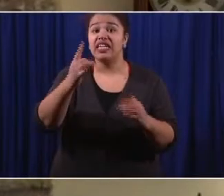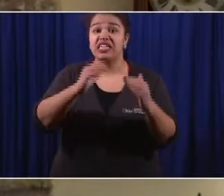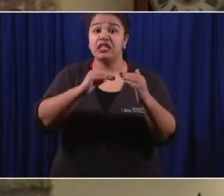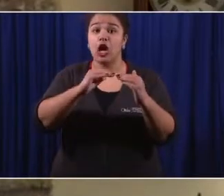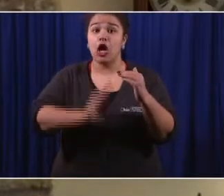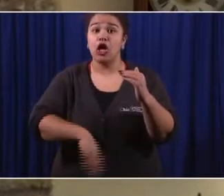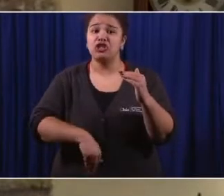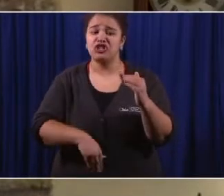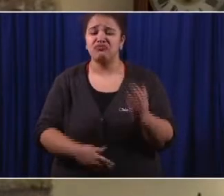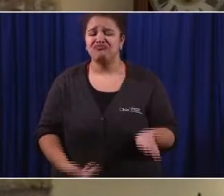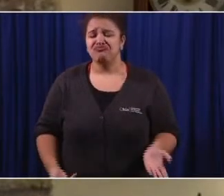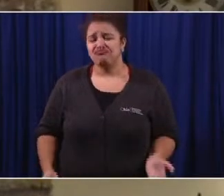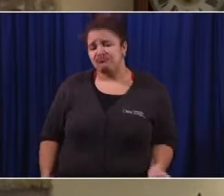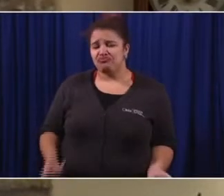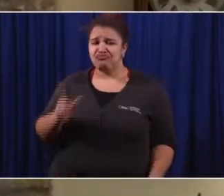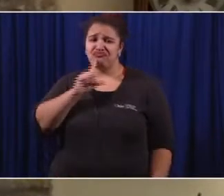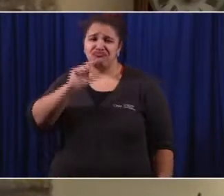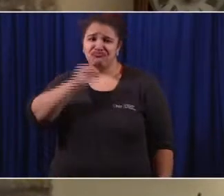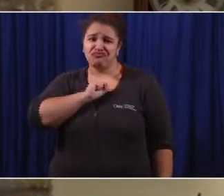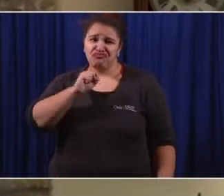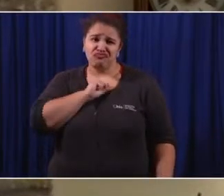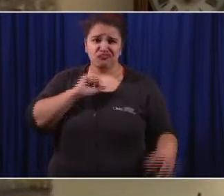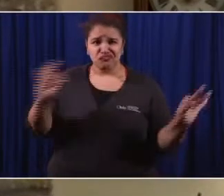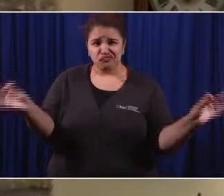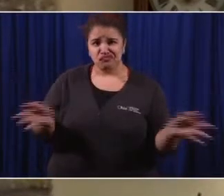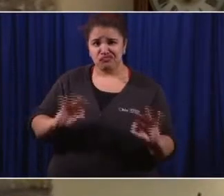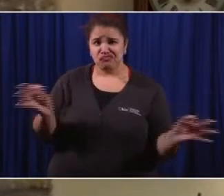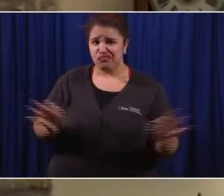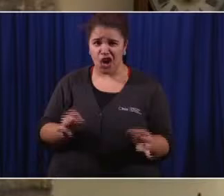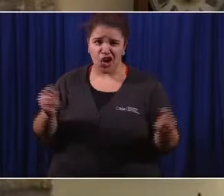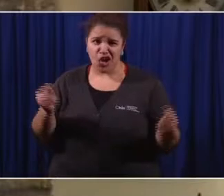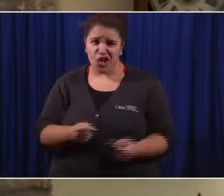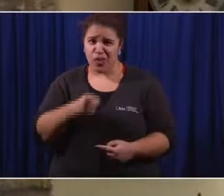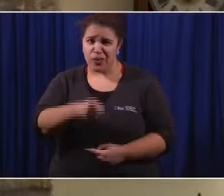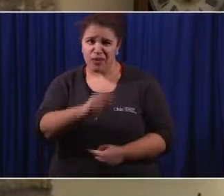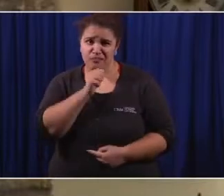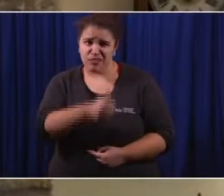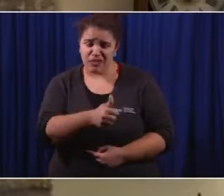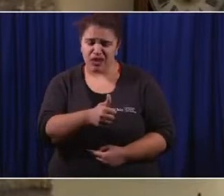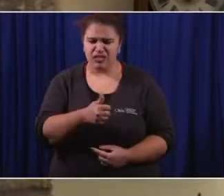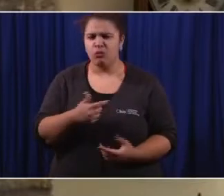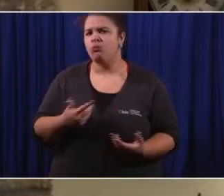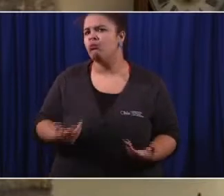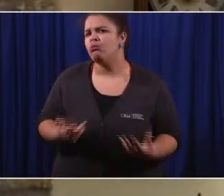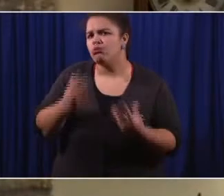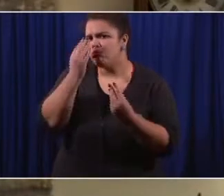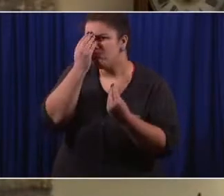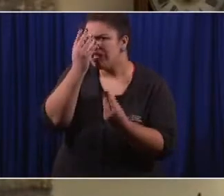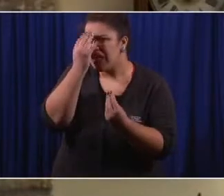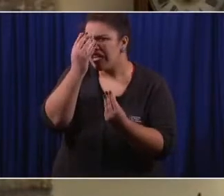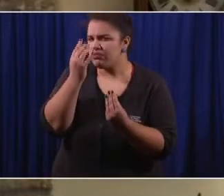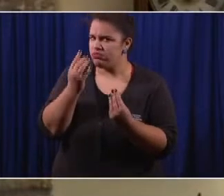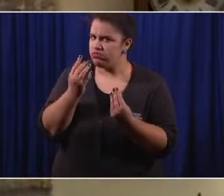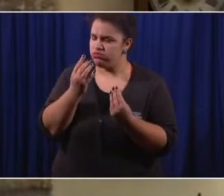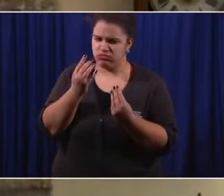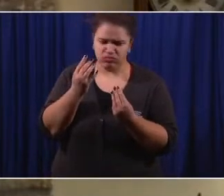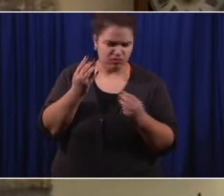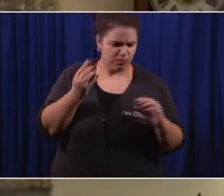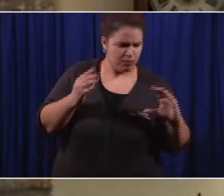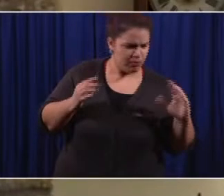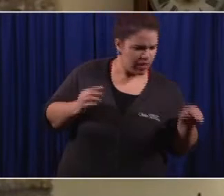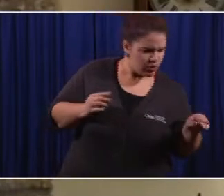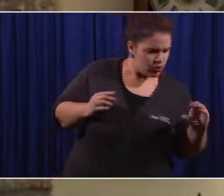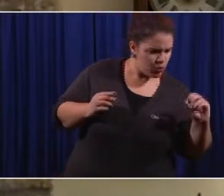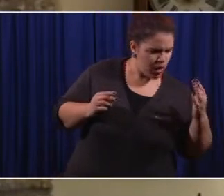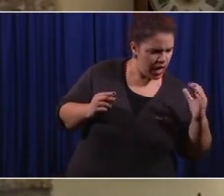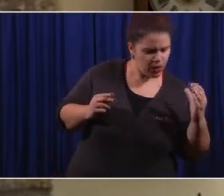that accurate based on just you're looking at the data in Ohio? And how does that jive with your warnings